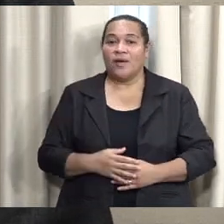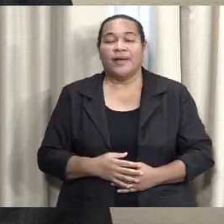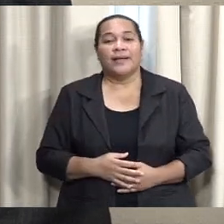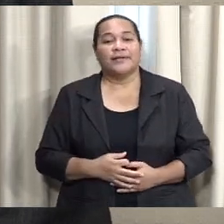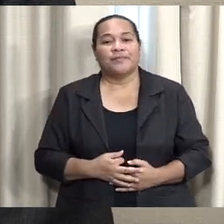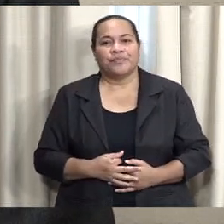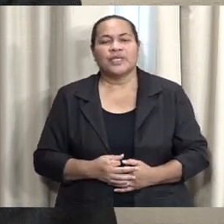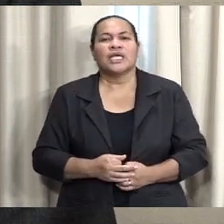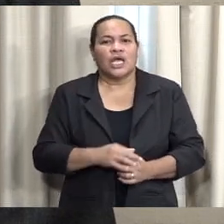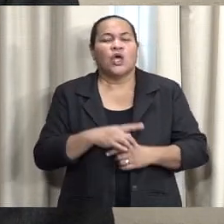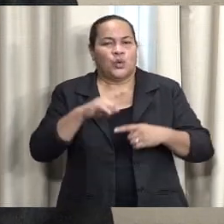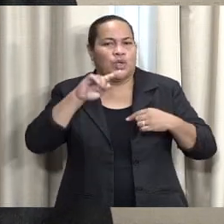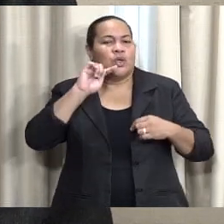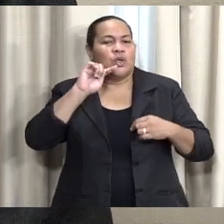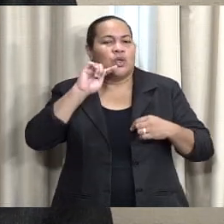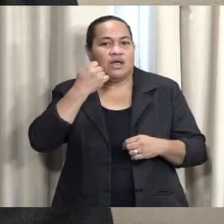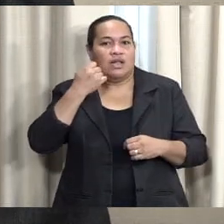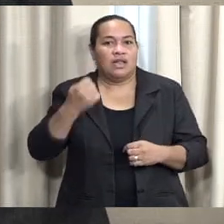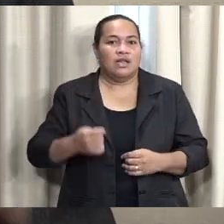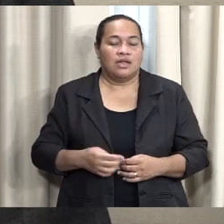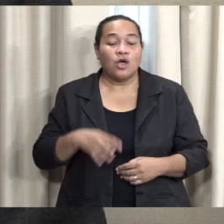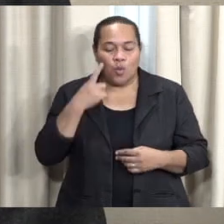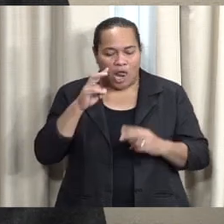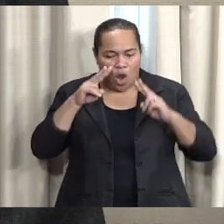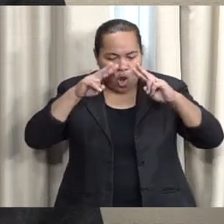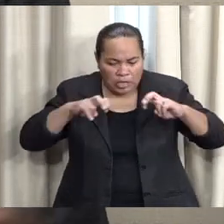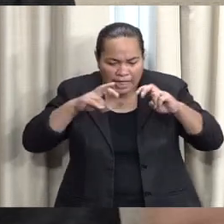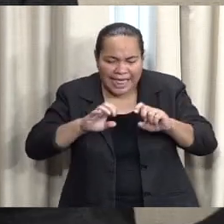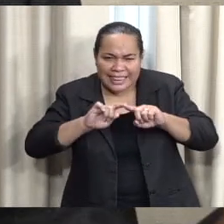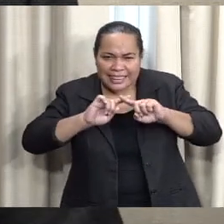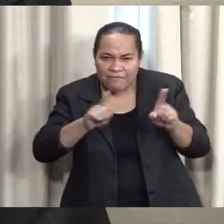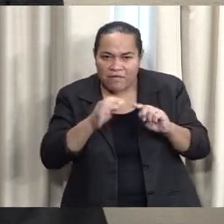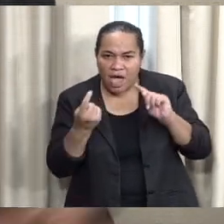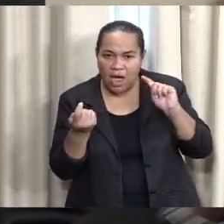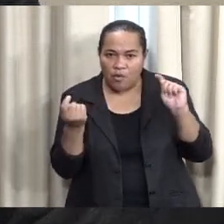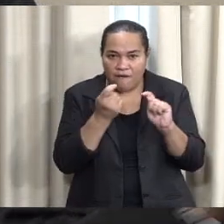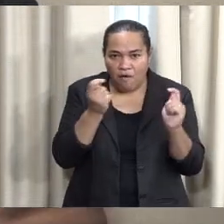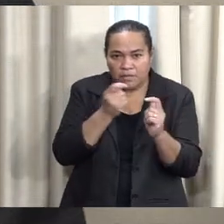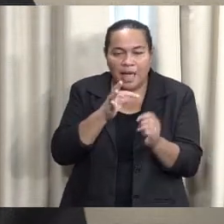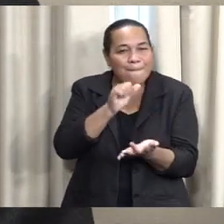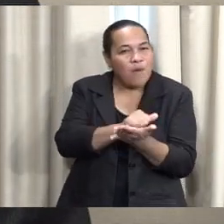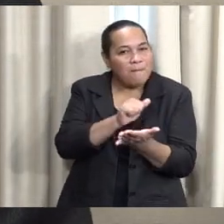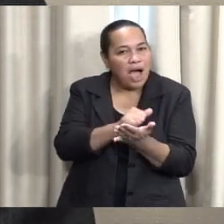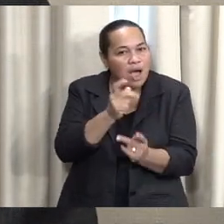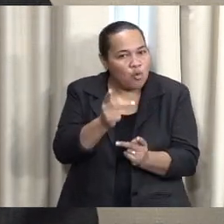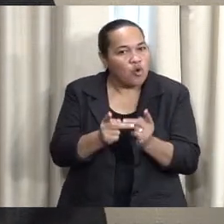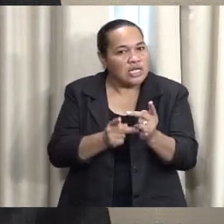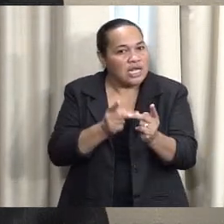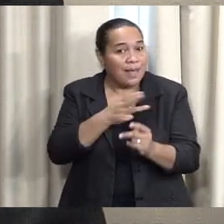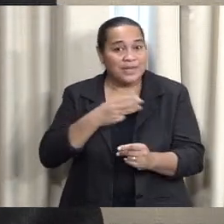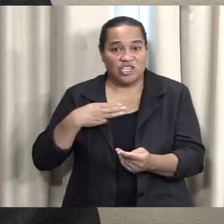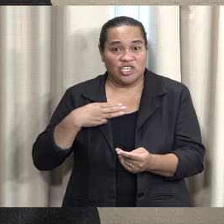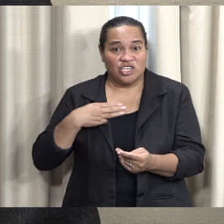we are going to look at all those reforms through a proper process, and the Honorable Minister for Education has